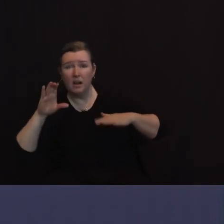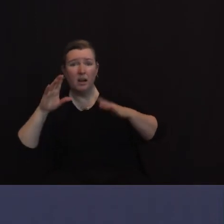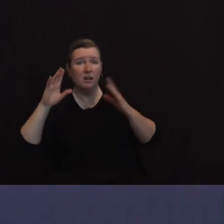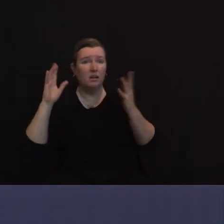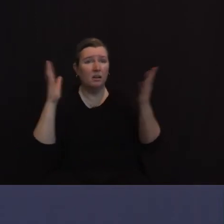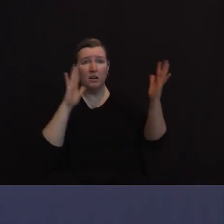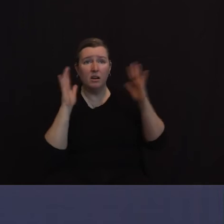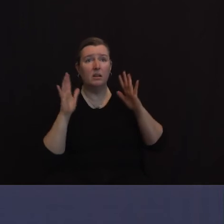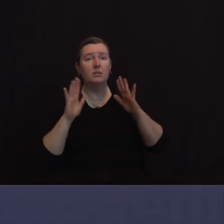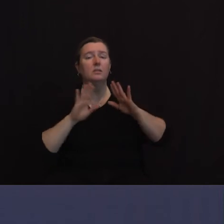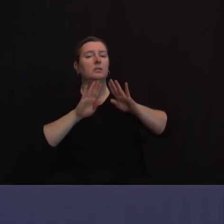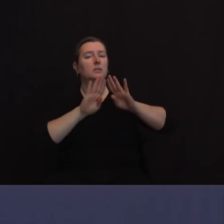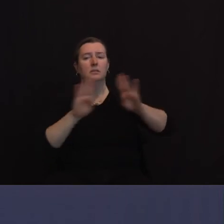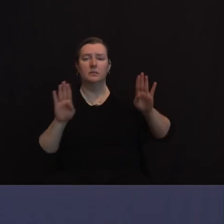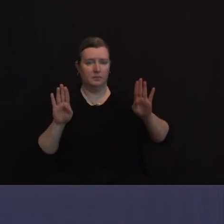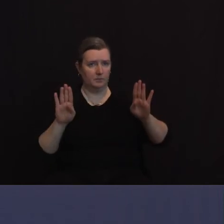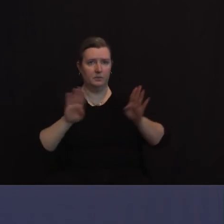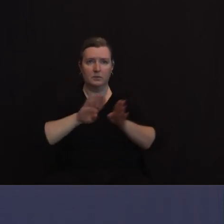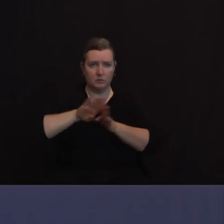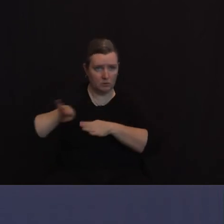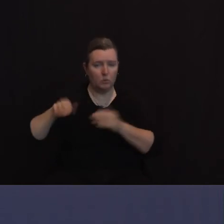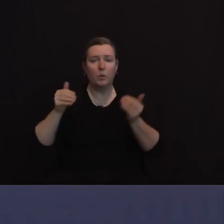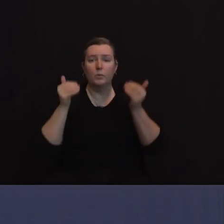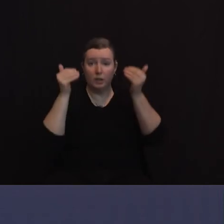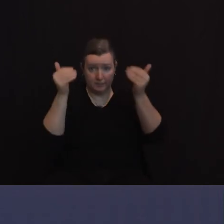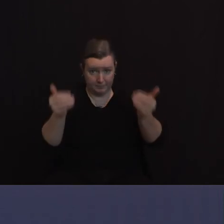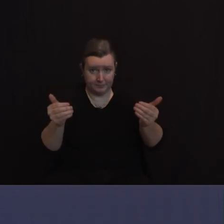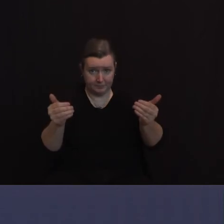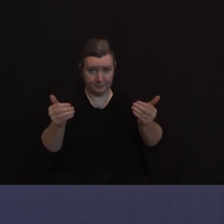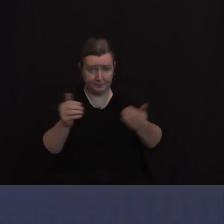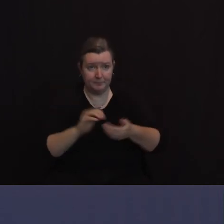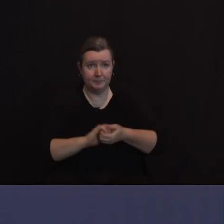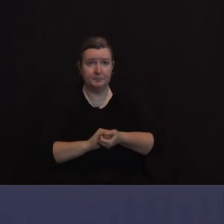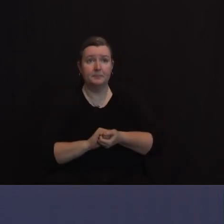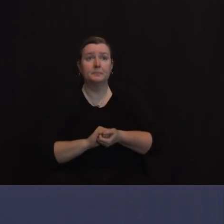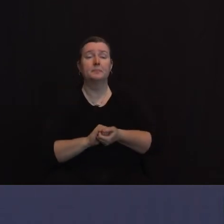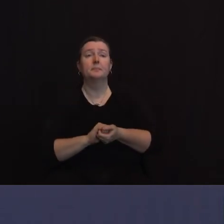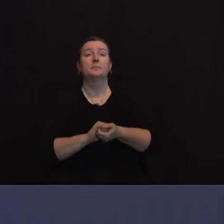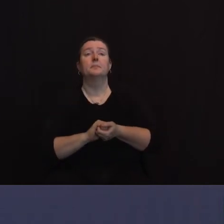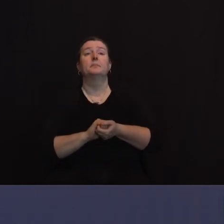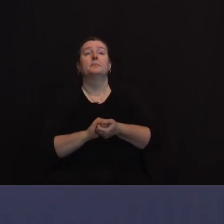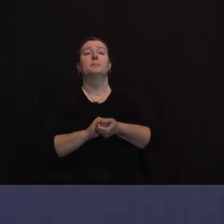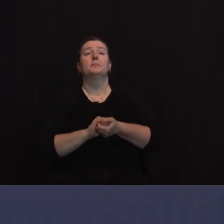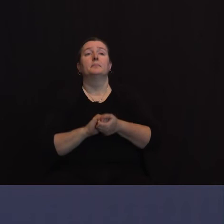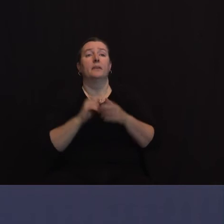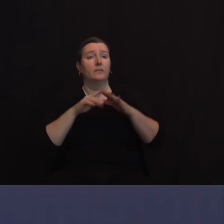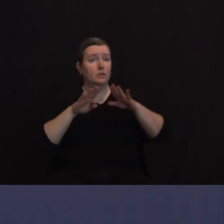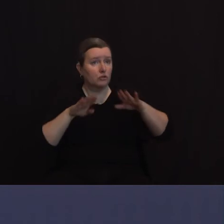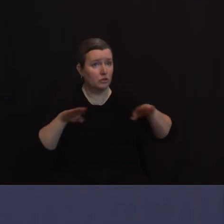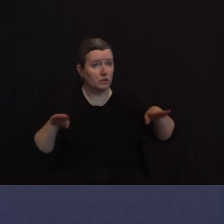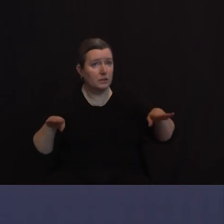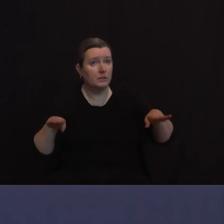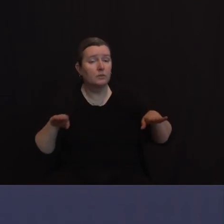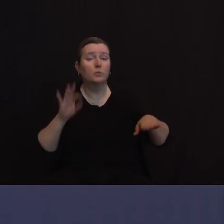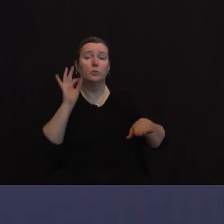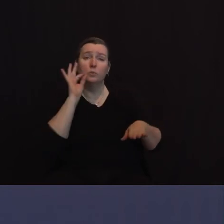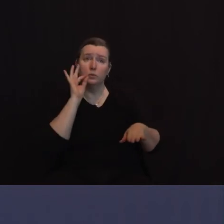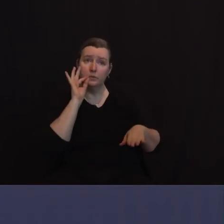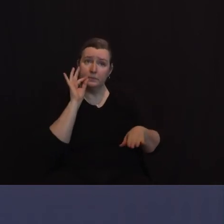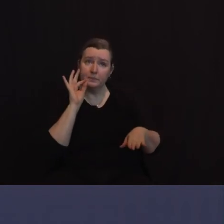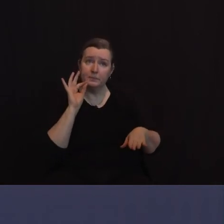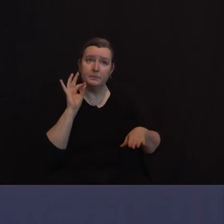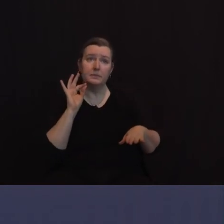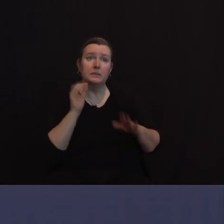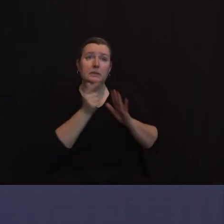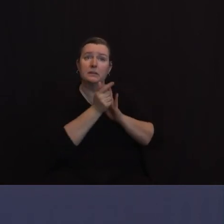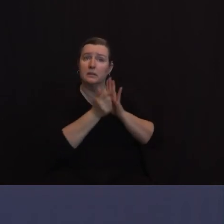are. Did we legalize weed for kids? We did not. We committed to that and we didn't. And at the same time,